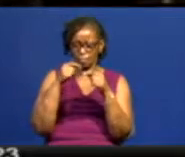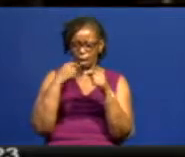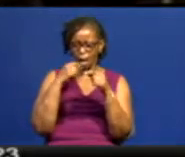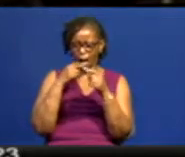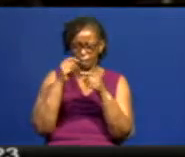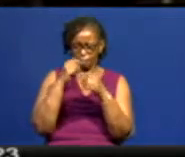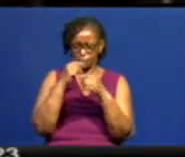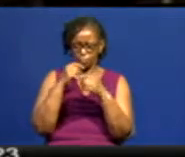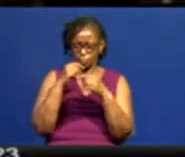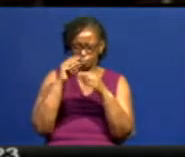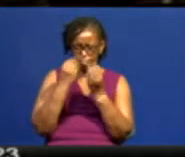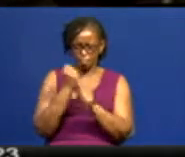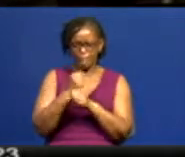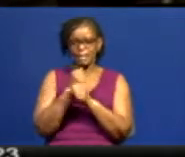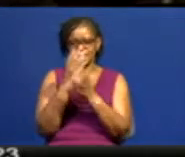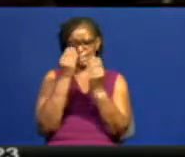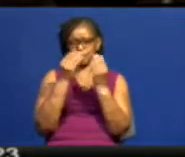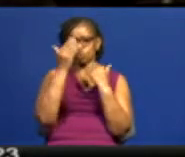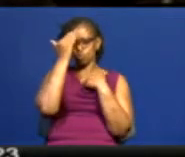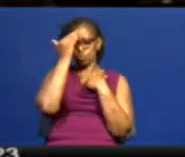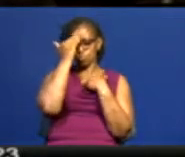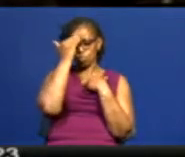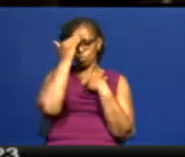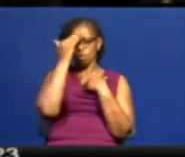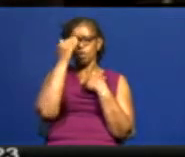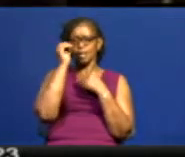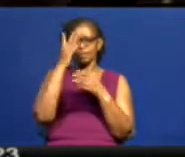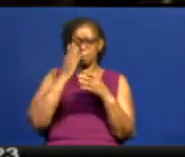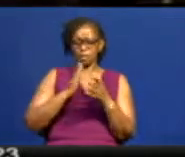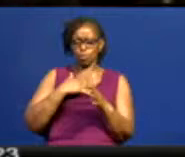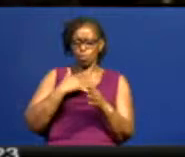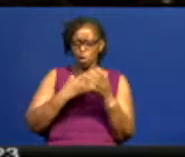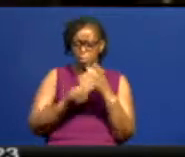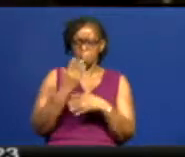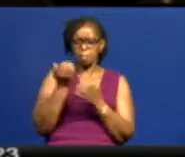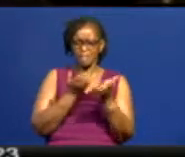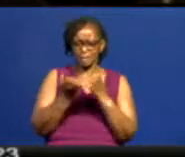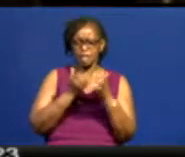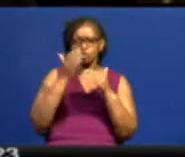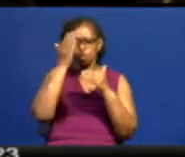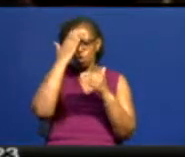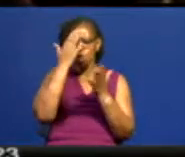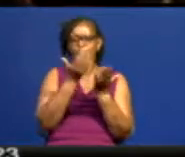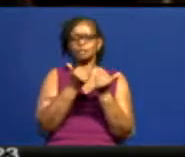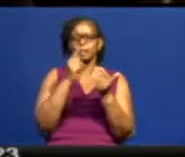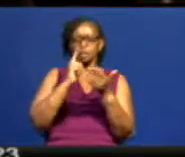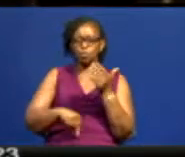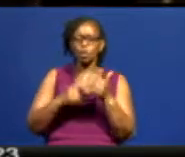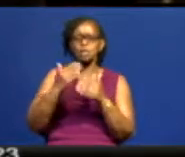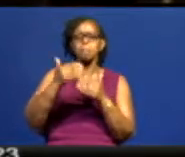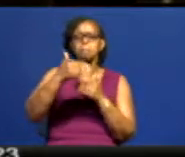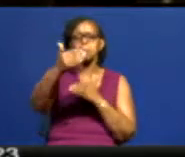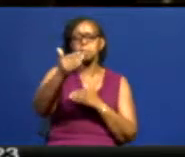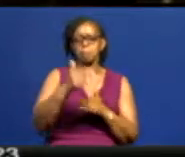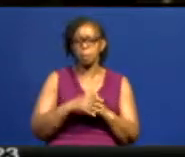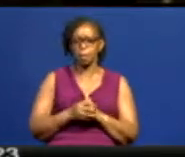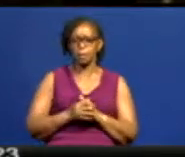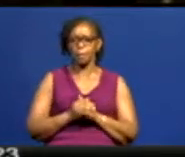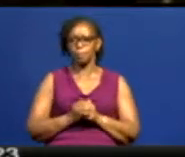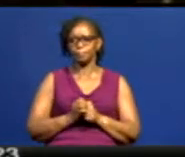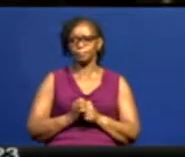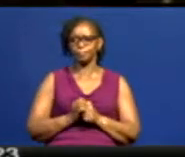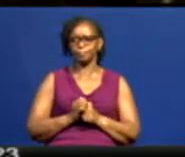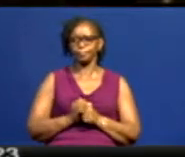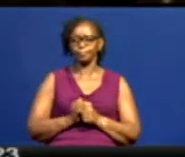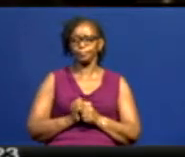the investors plan as they prepare to do the investment. Mr.